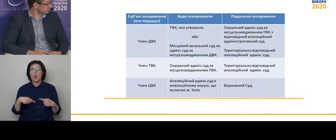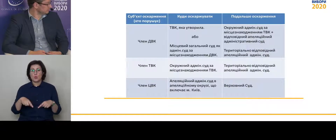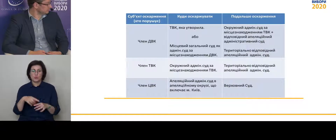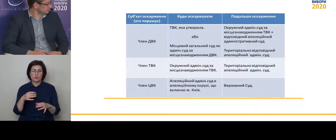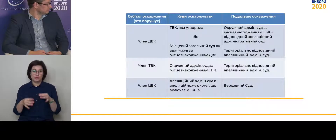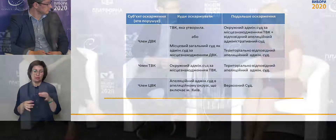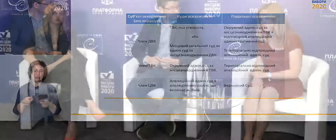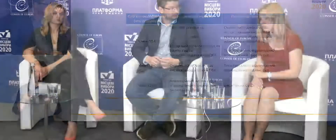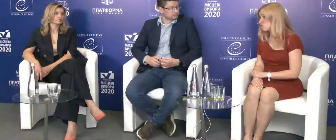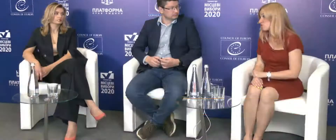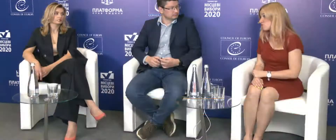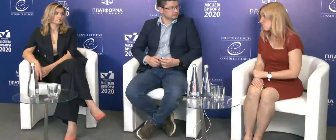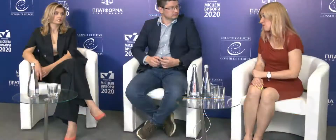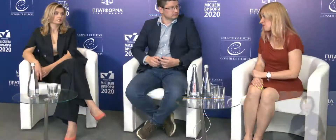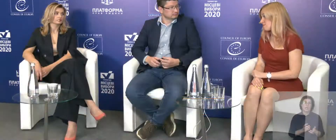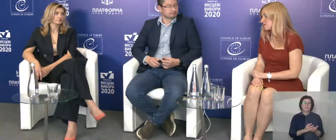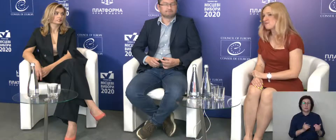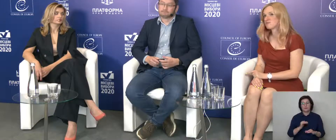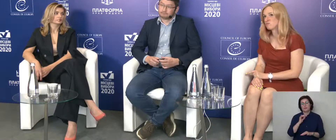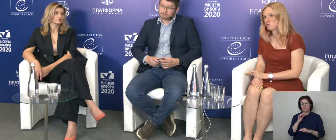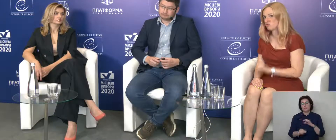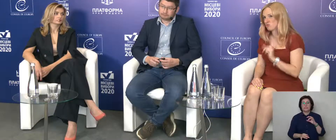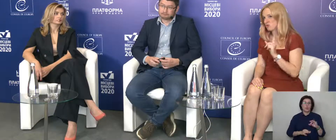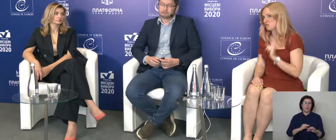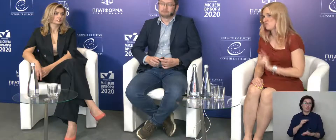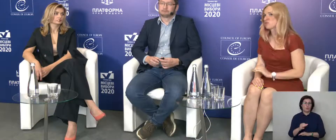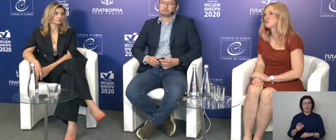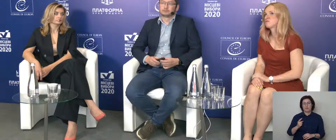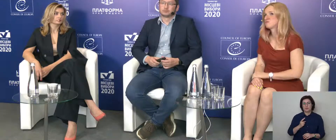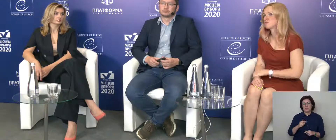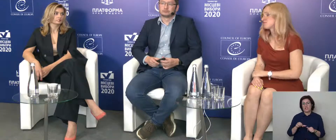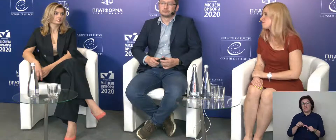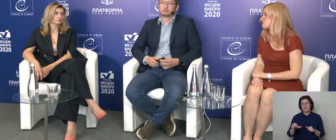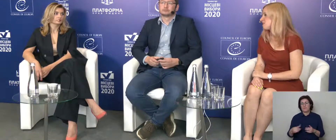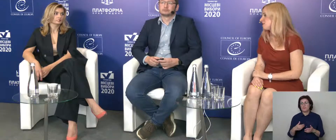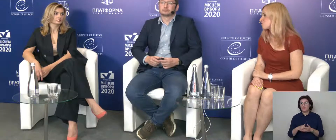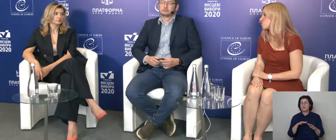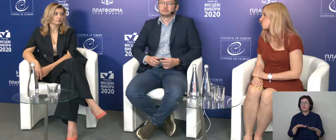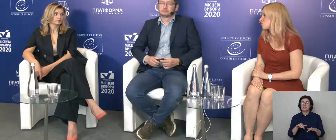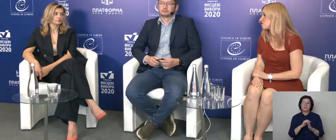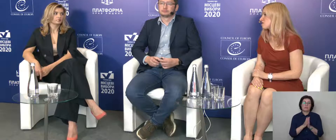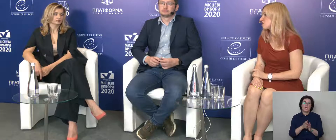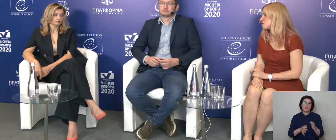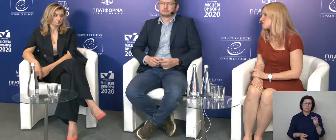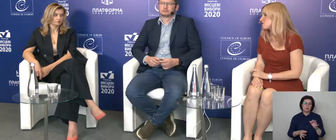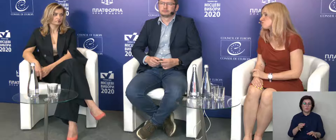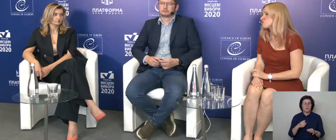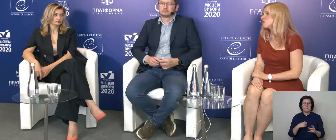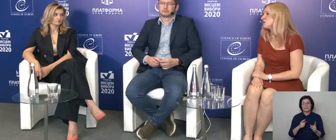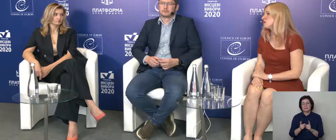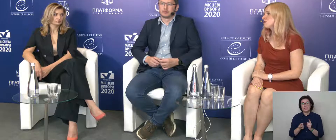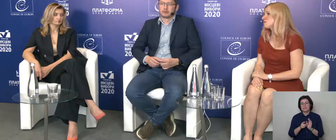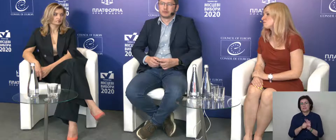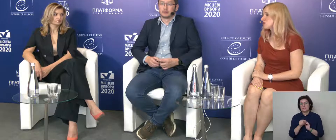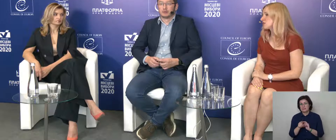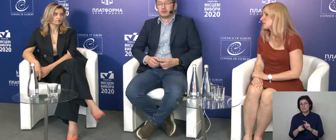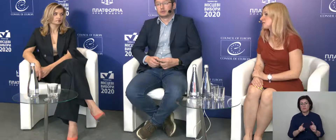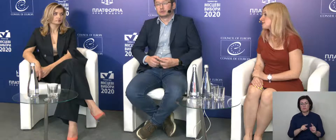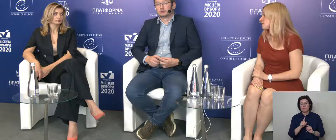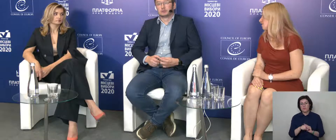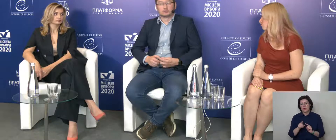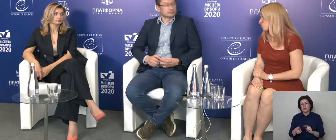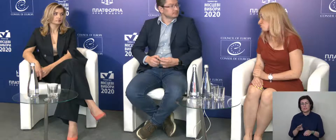least district courts can work round the clock, unlike the local first instance